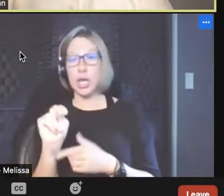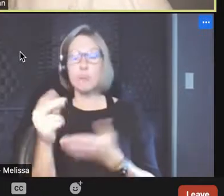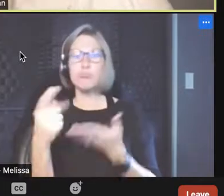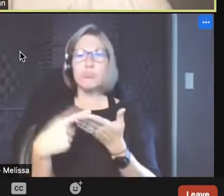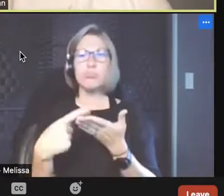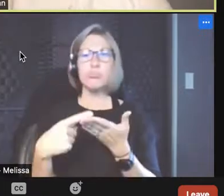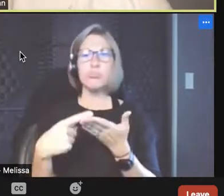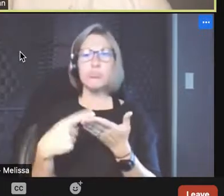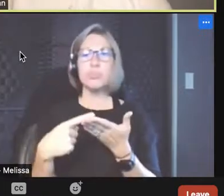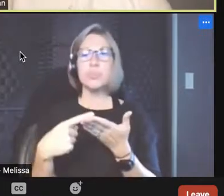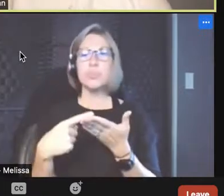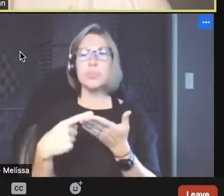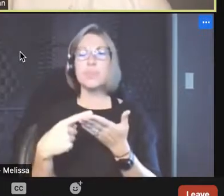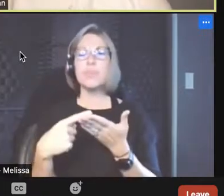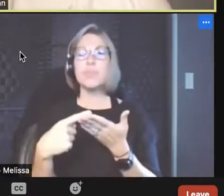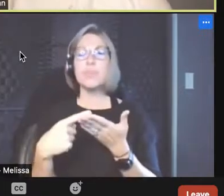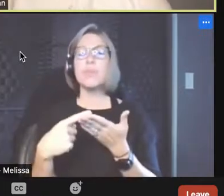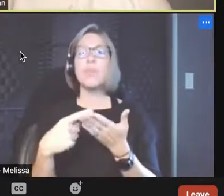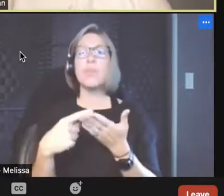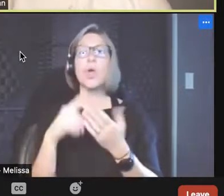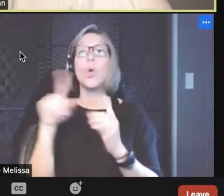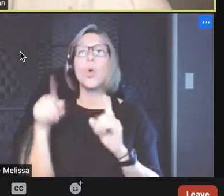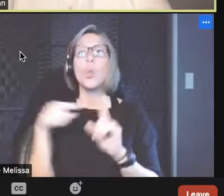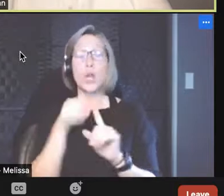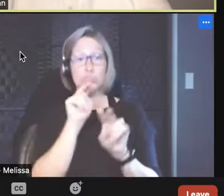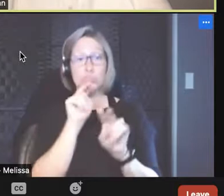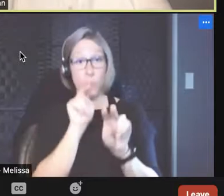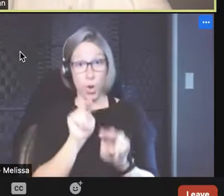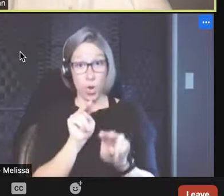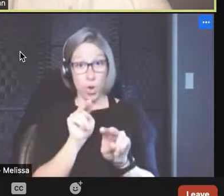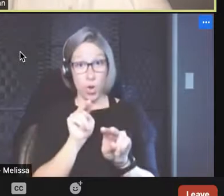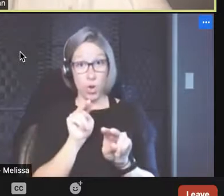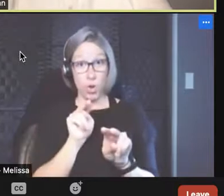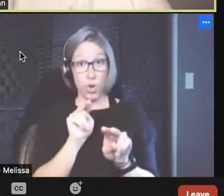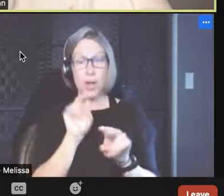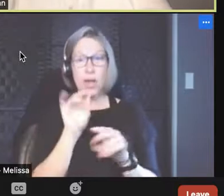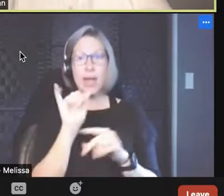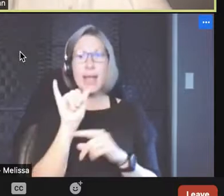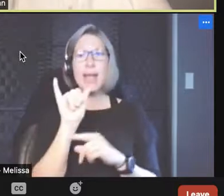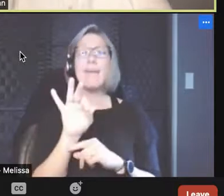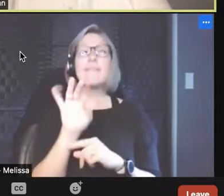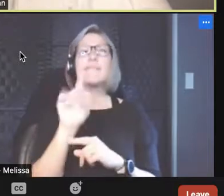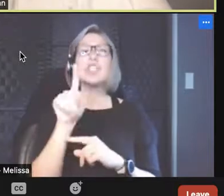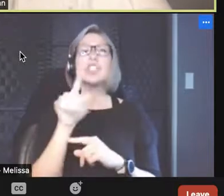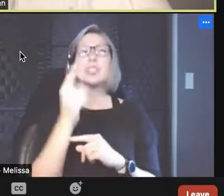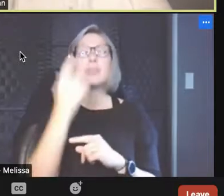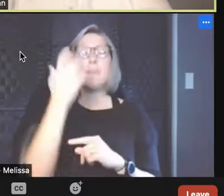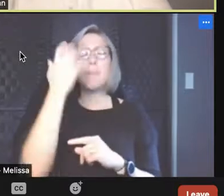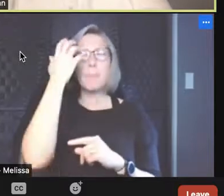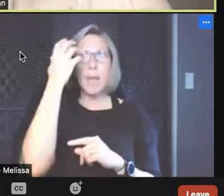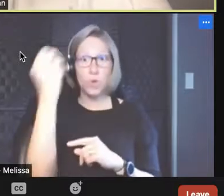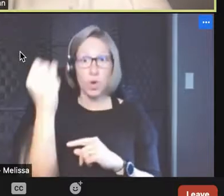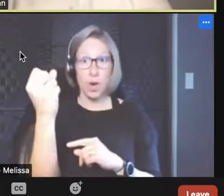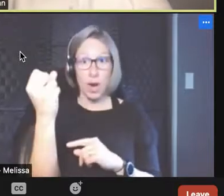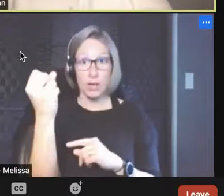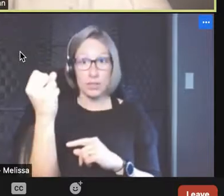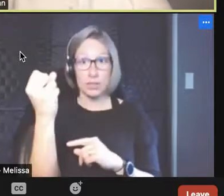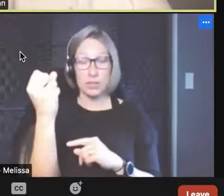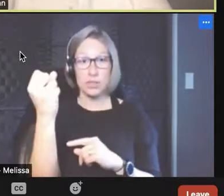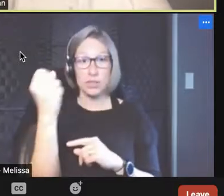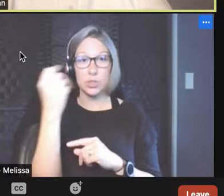how when you look at these, if you're just supposed to memorize them, because it's all